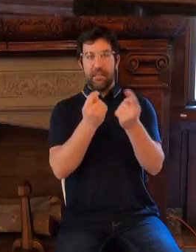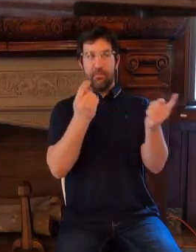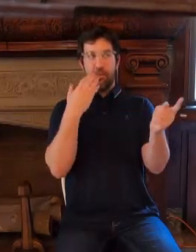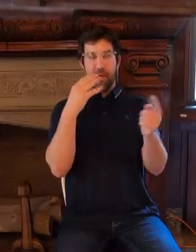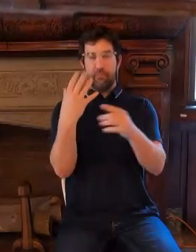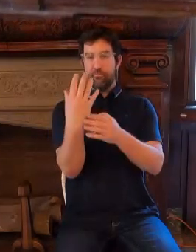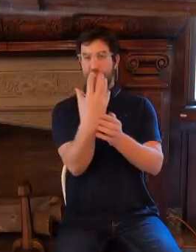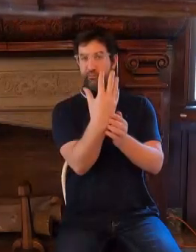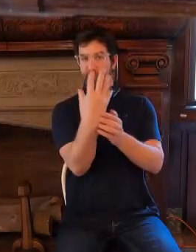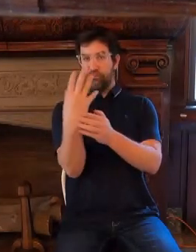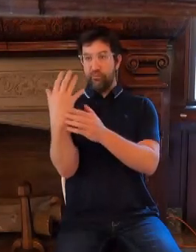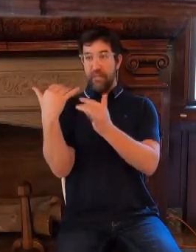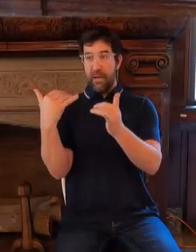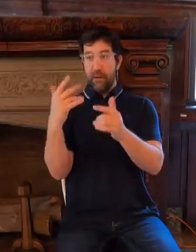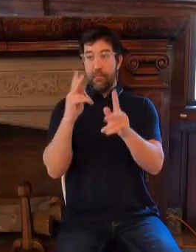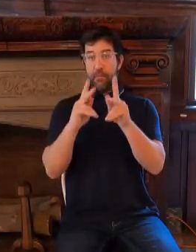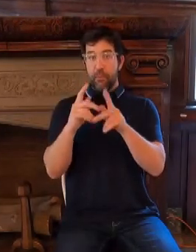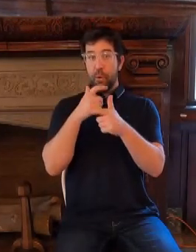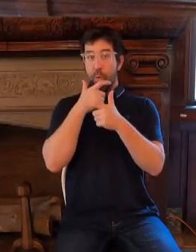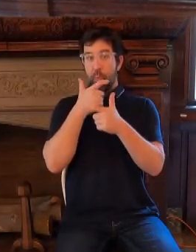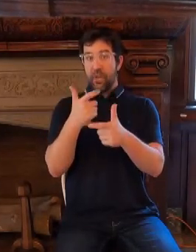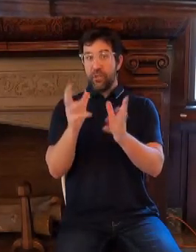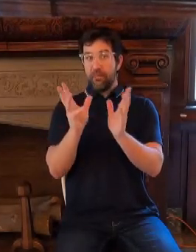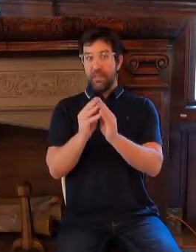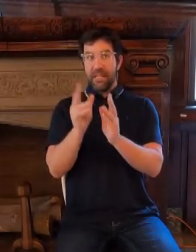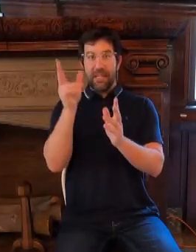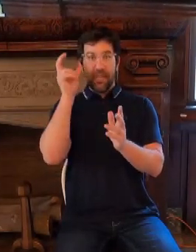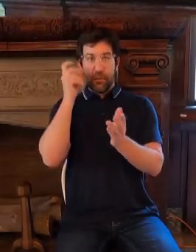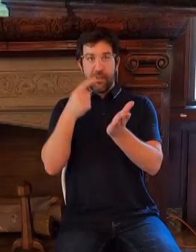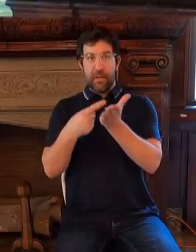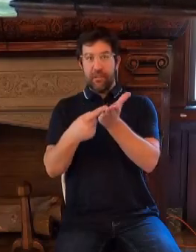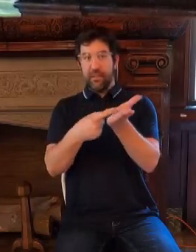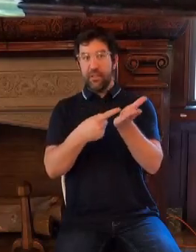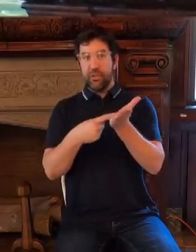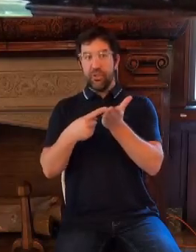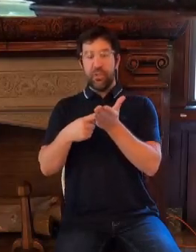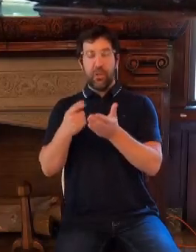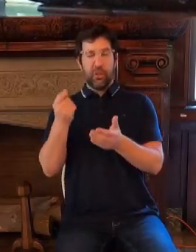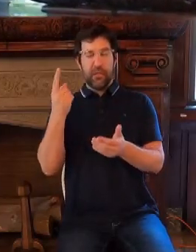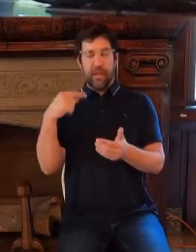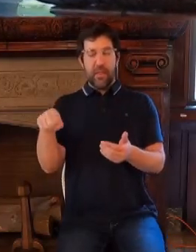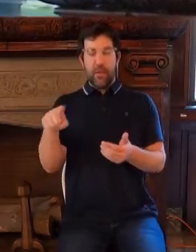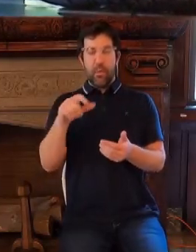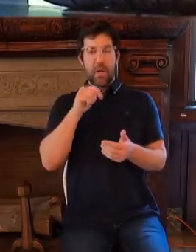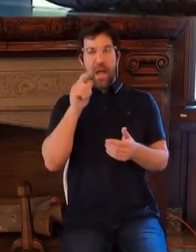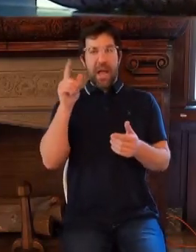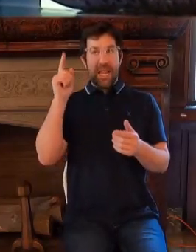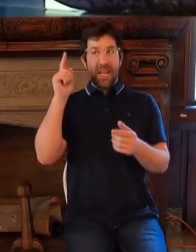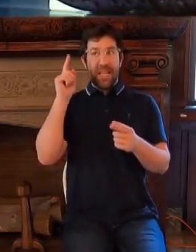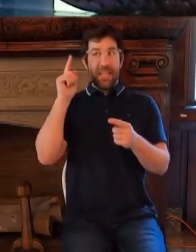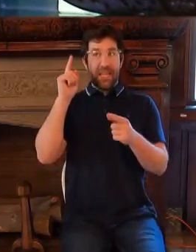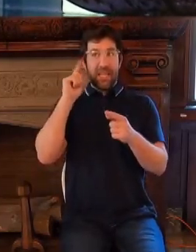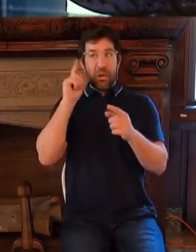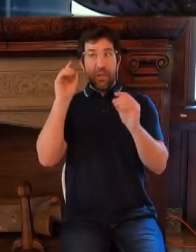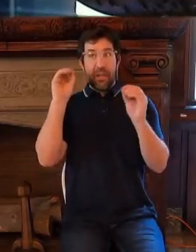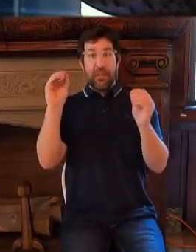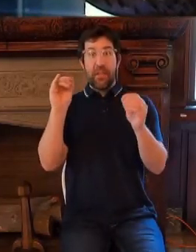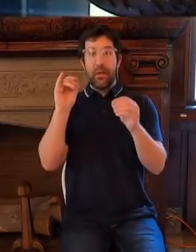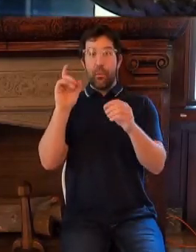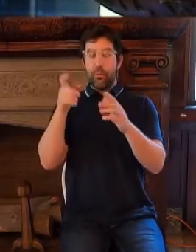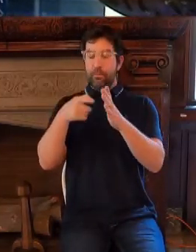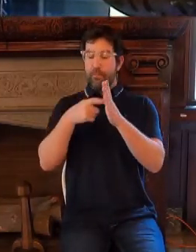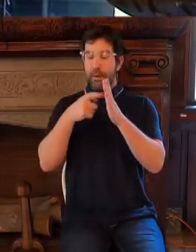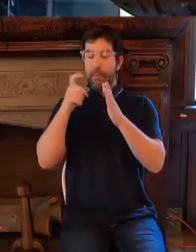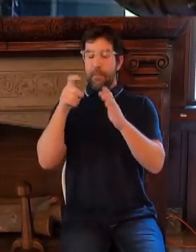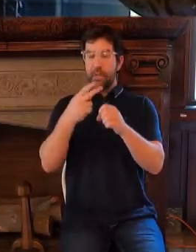home can watch this meeting and hear the conversation. They will not hear anything we're saying if we don't use this